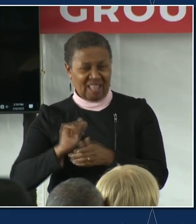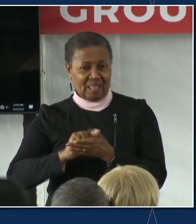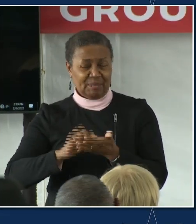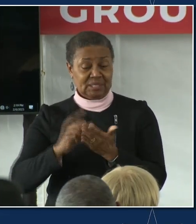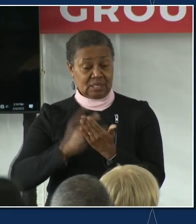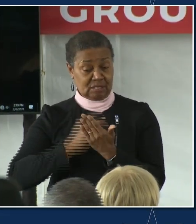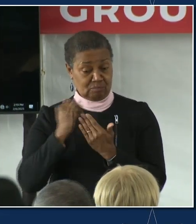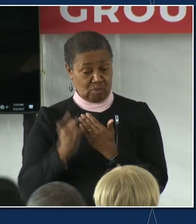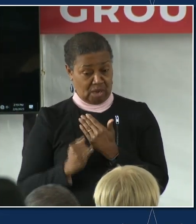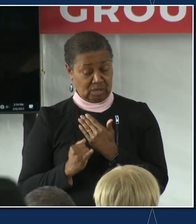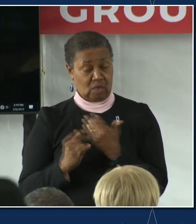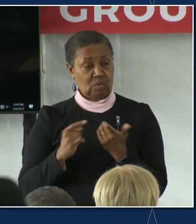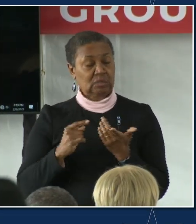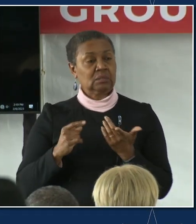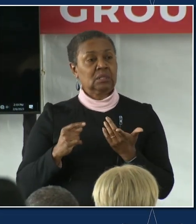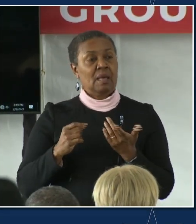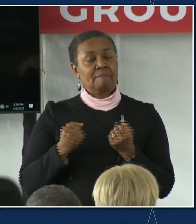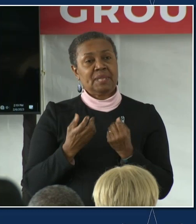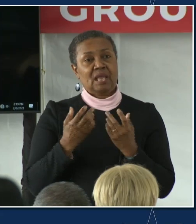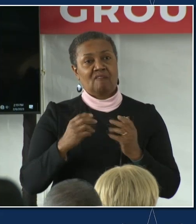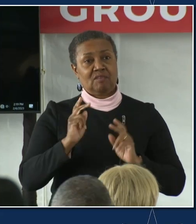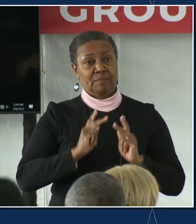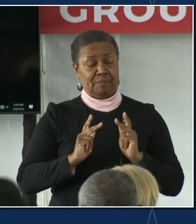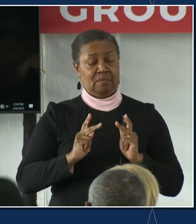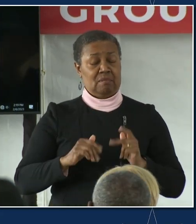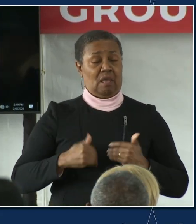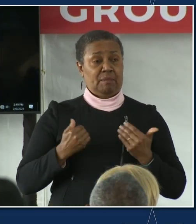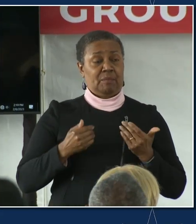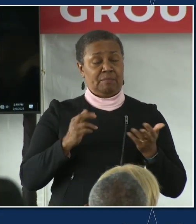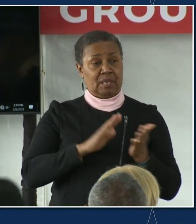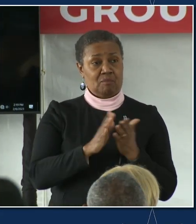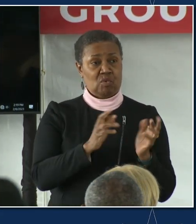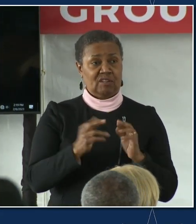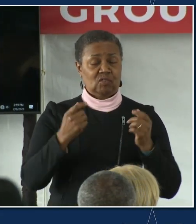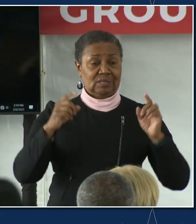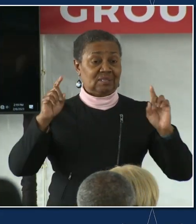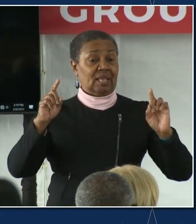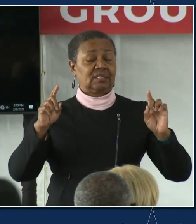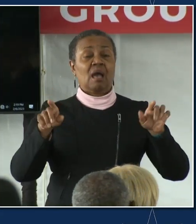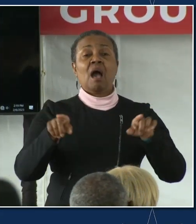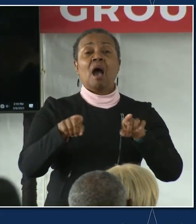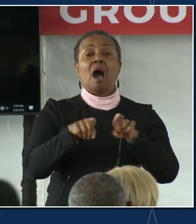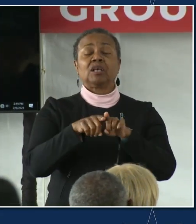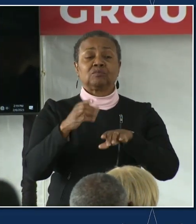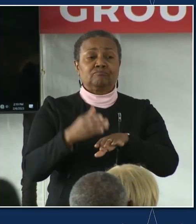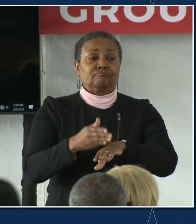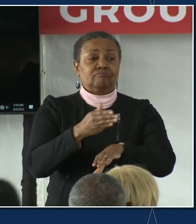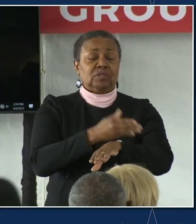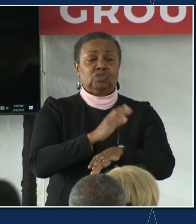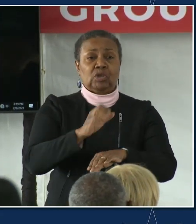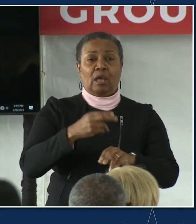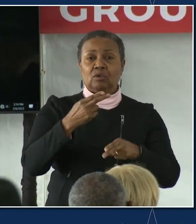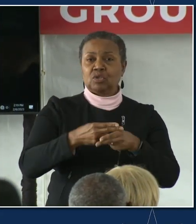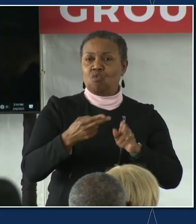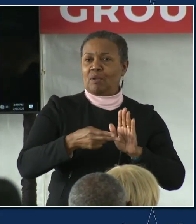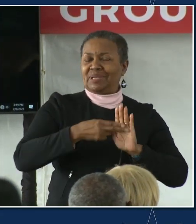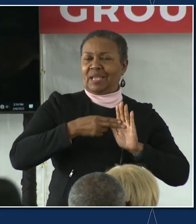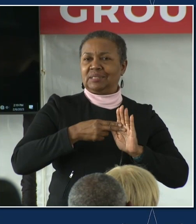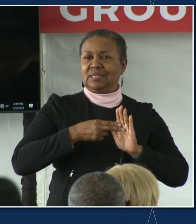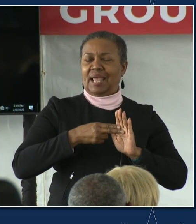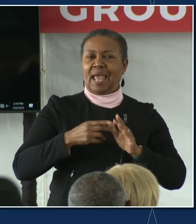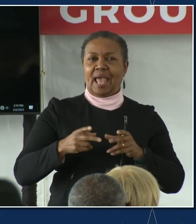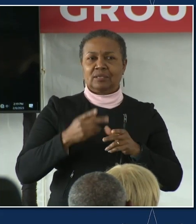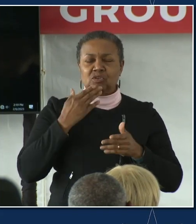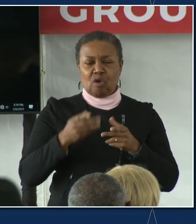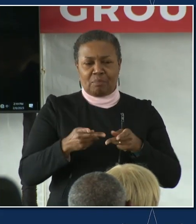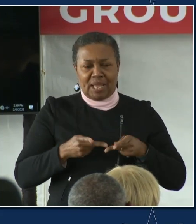this project will not only set many of our young people up for success, but will also enhance Chicago's reputation as an